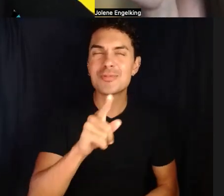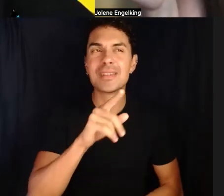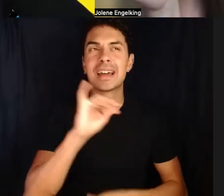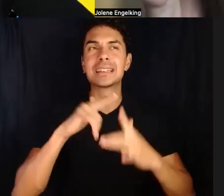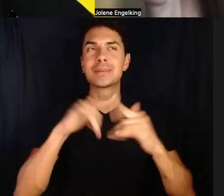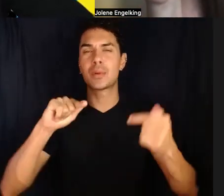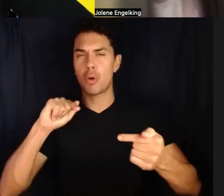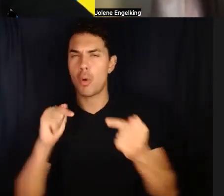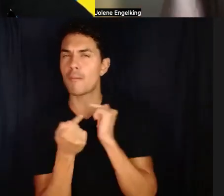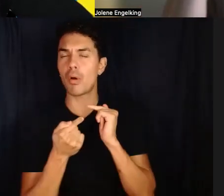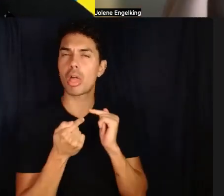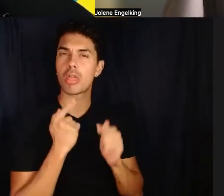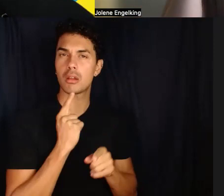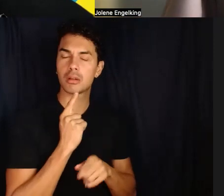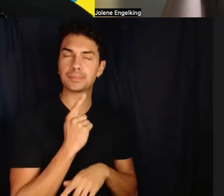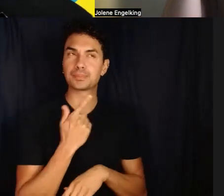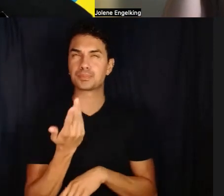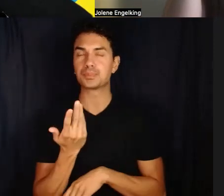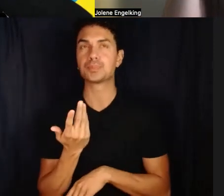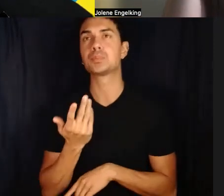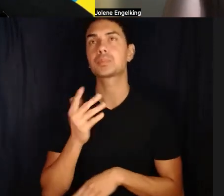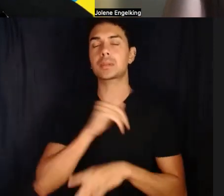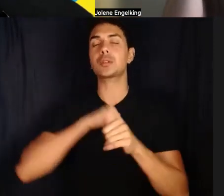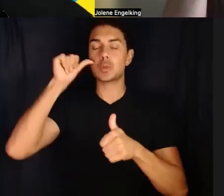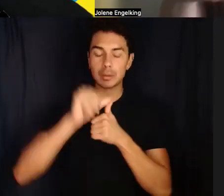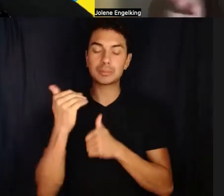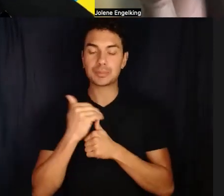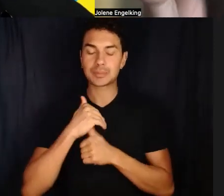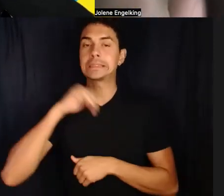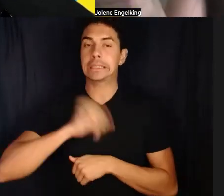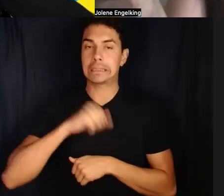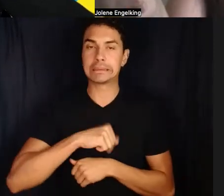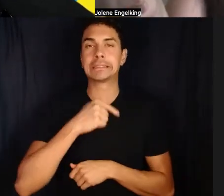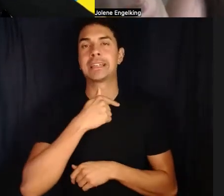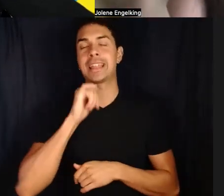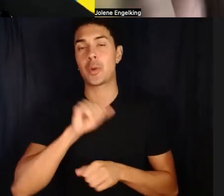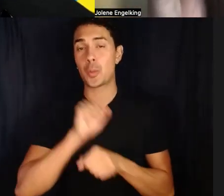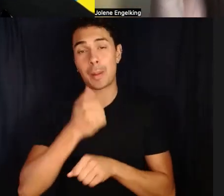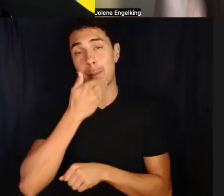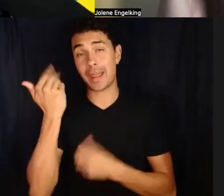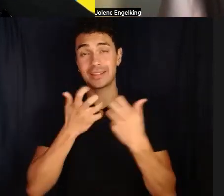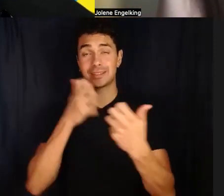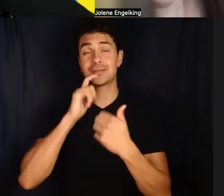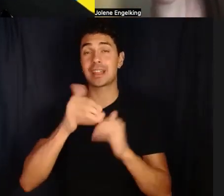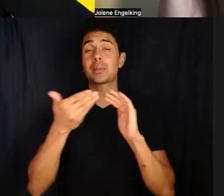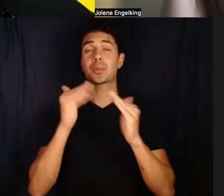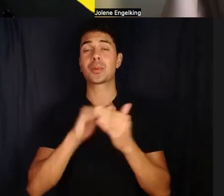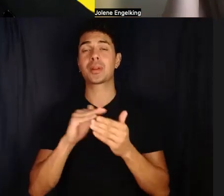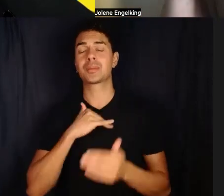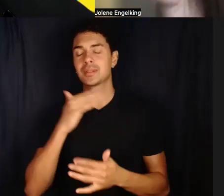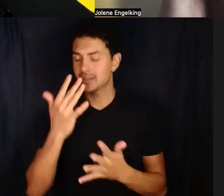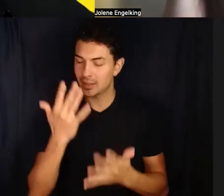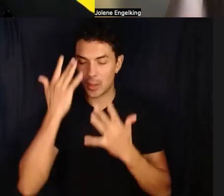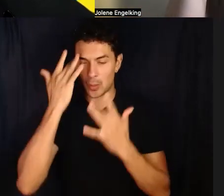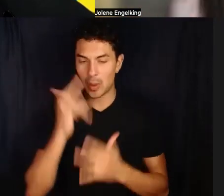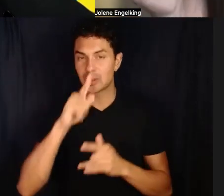same time, right? But I had to remember, like, and even though I knew that like this is what works best for that community, I'm like, but why did you say you're going to